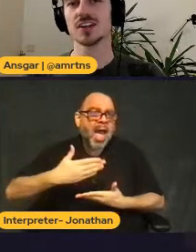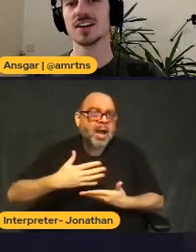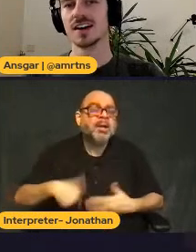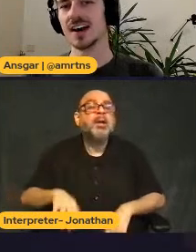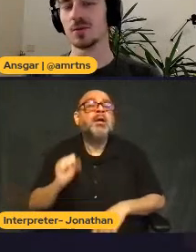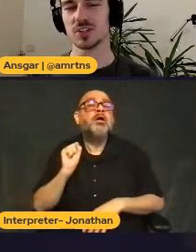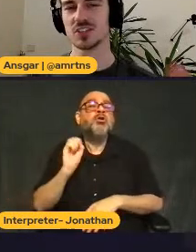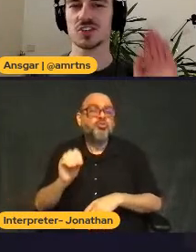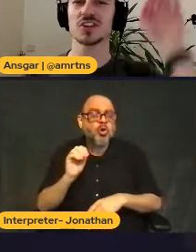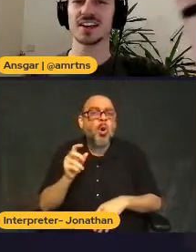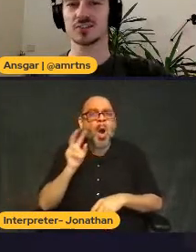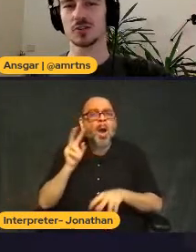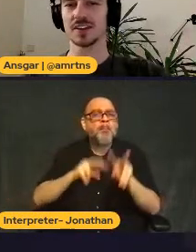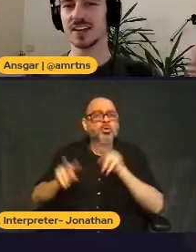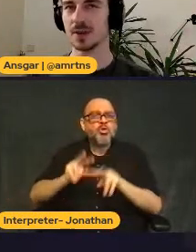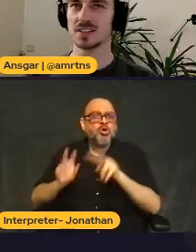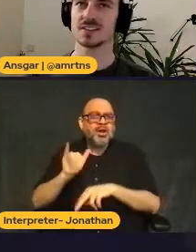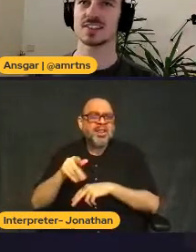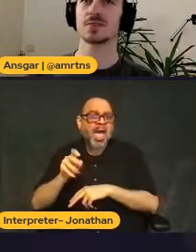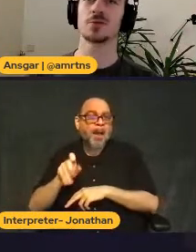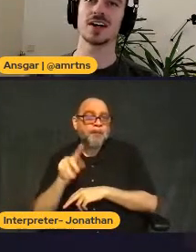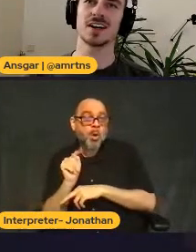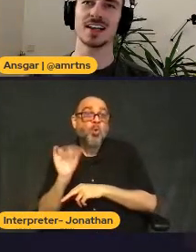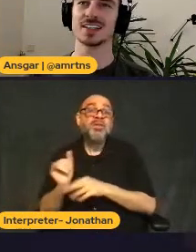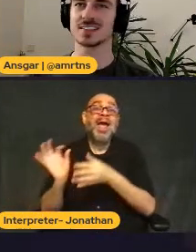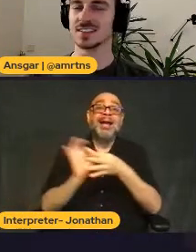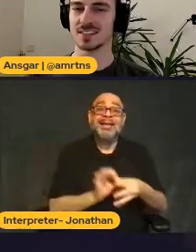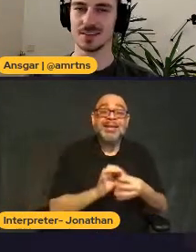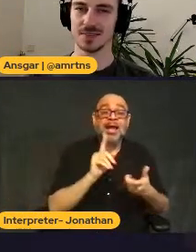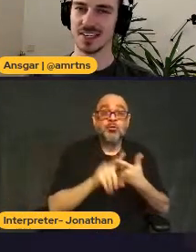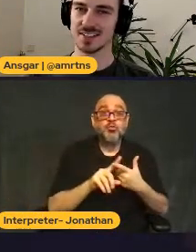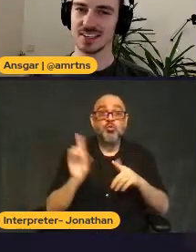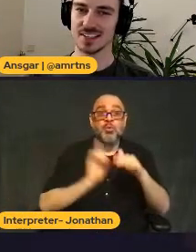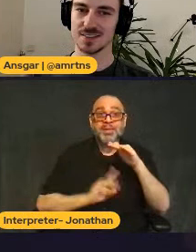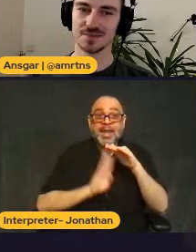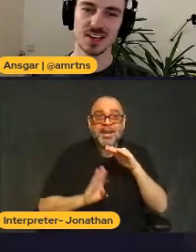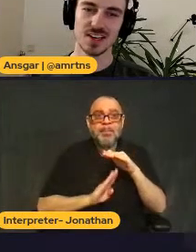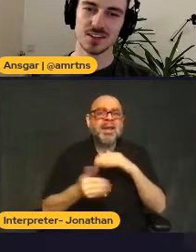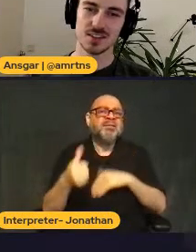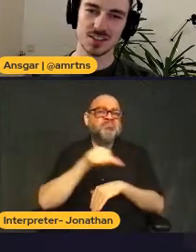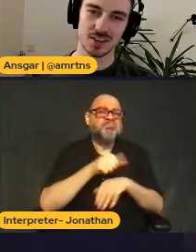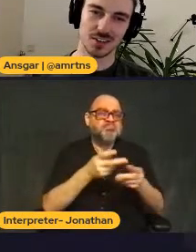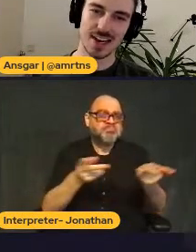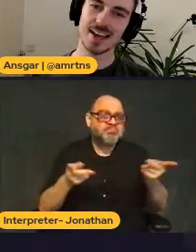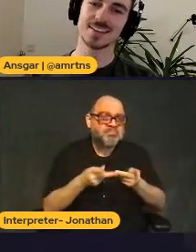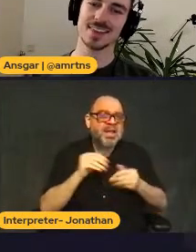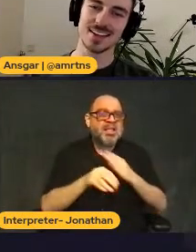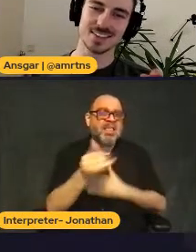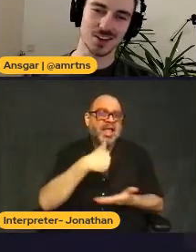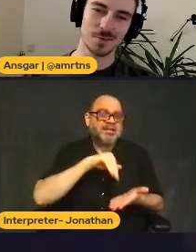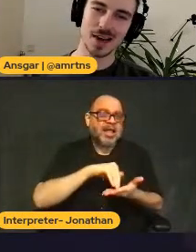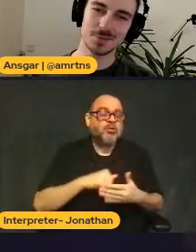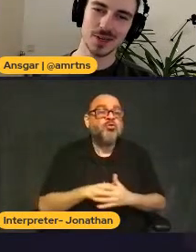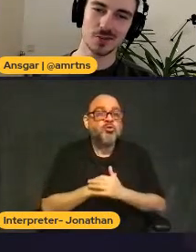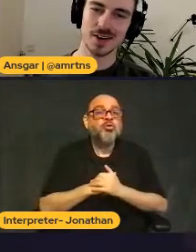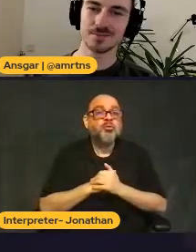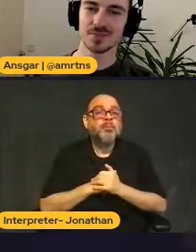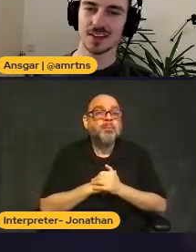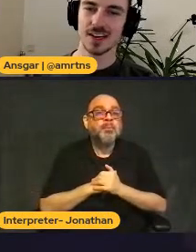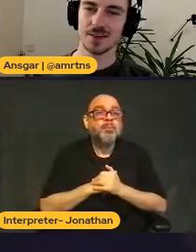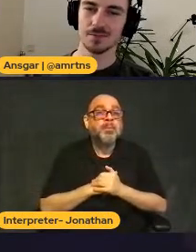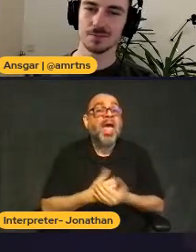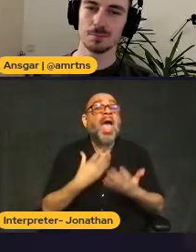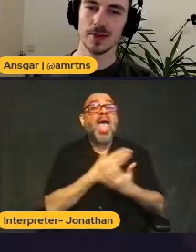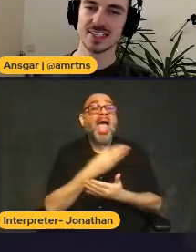exposed, which connects to the database somewhere else in some data center. So, and there's a command being run,